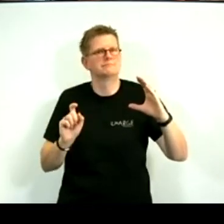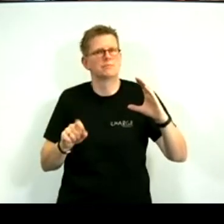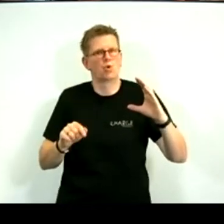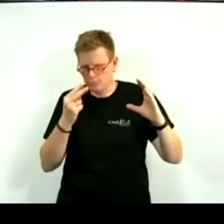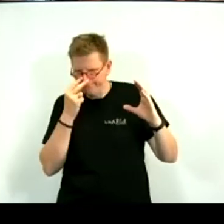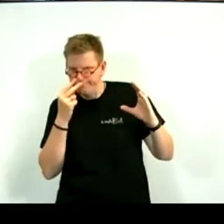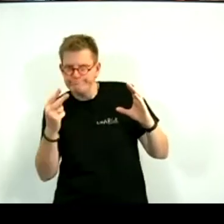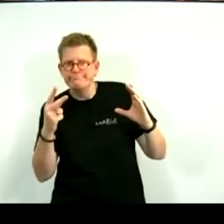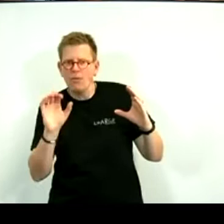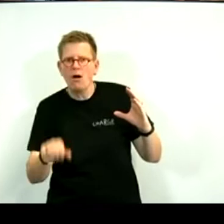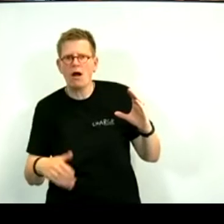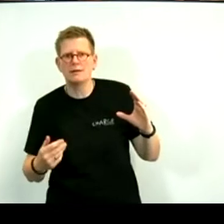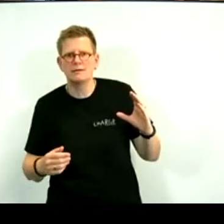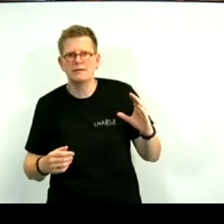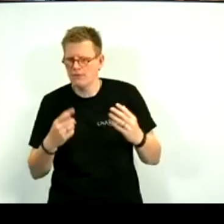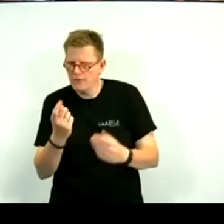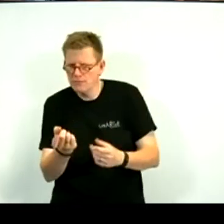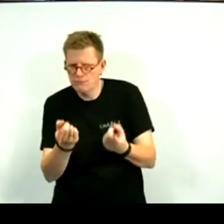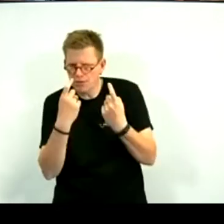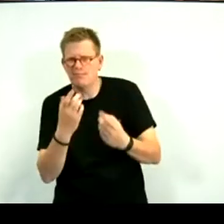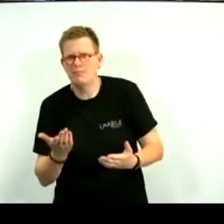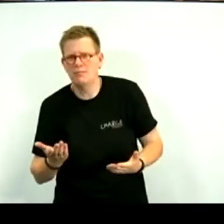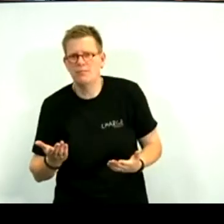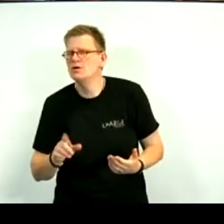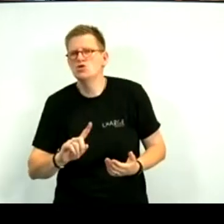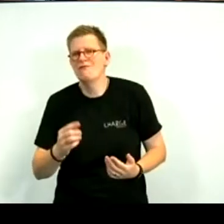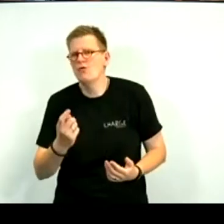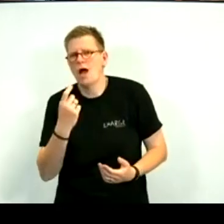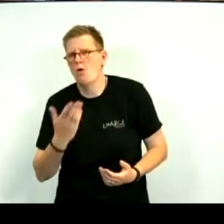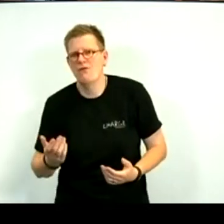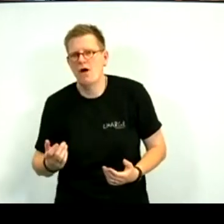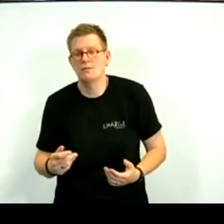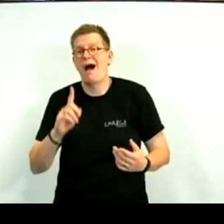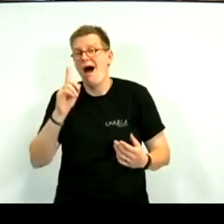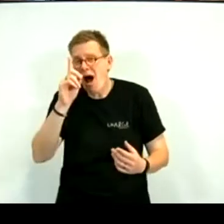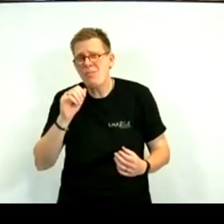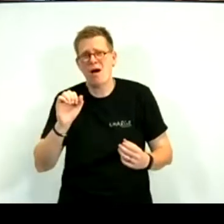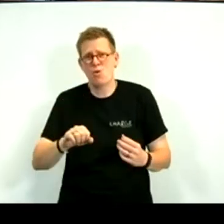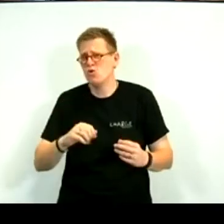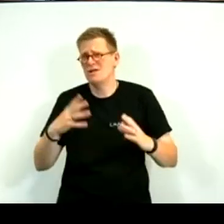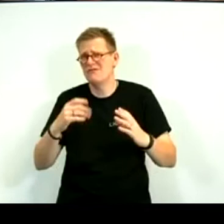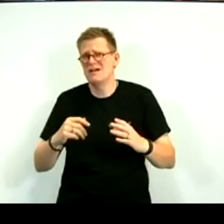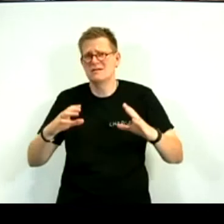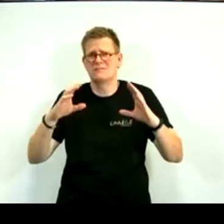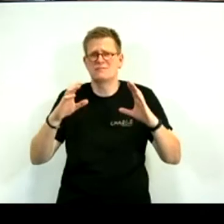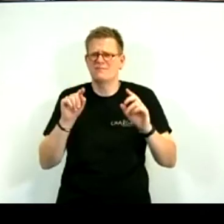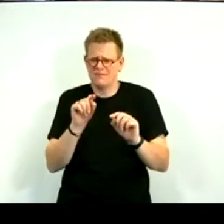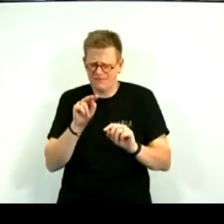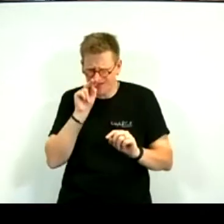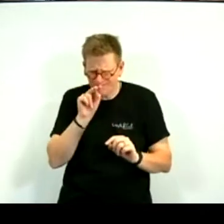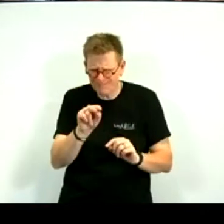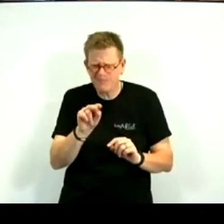visible. Then the eyes might move in a strange way. The eyes might